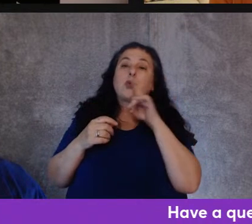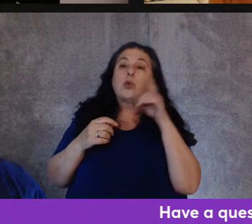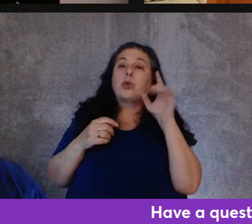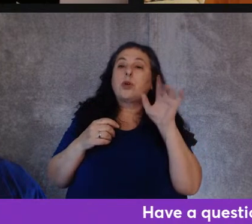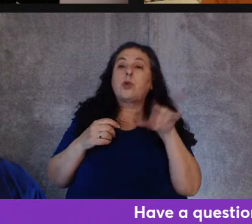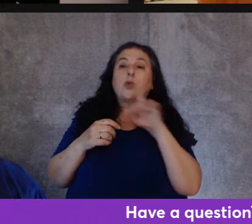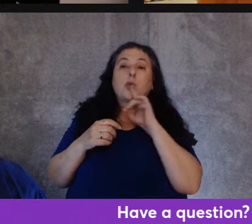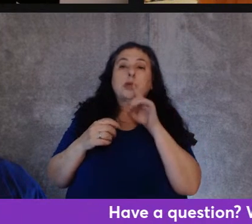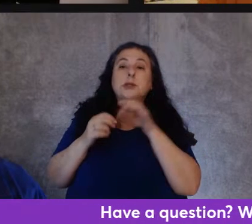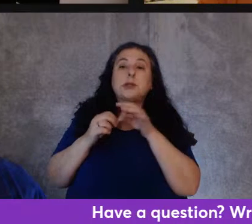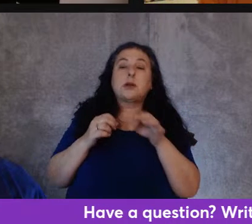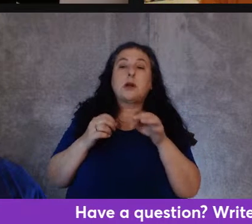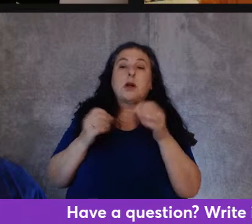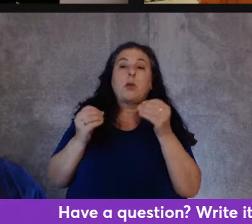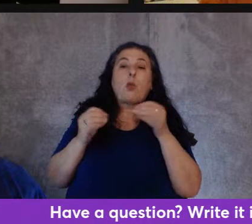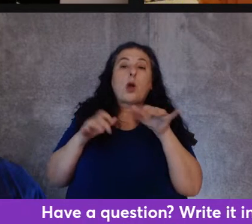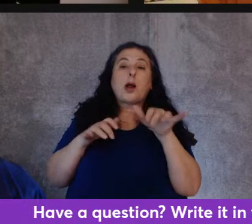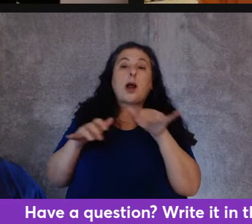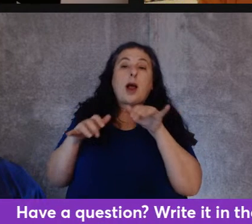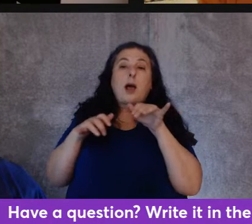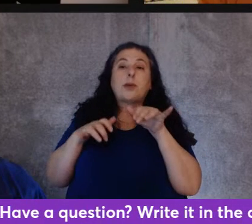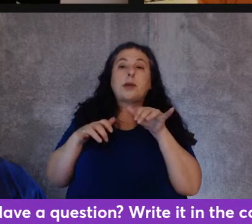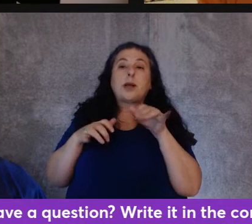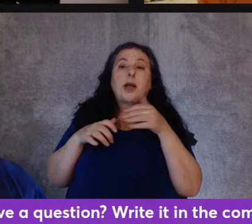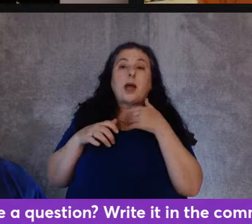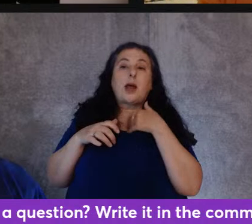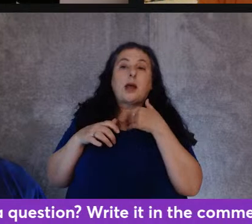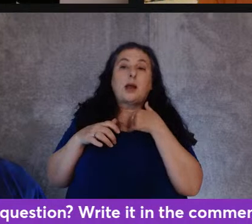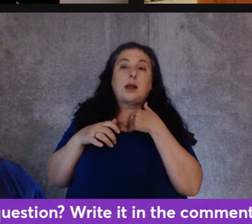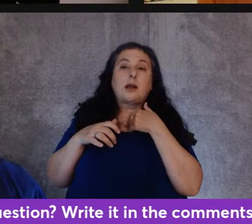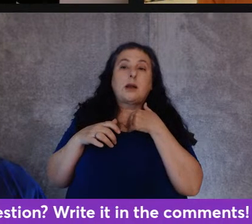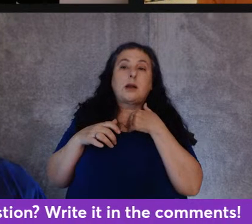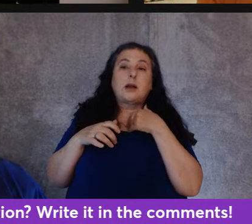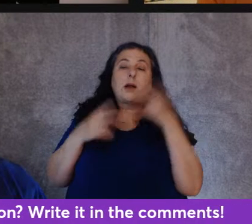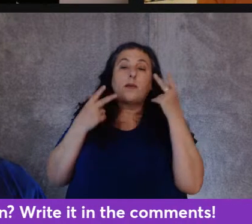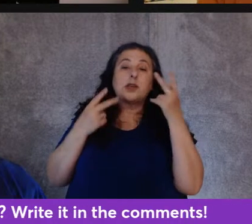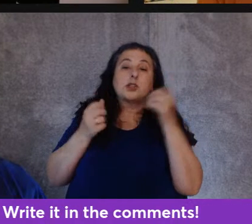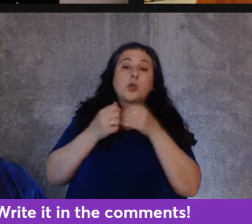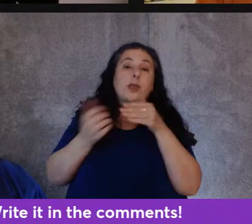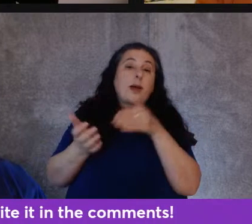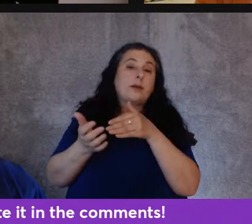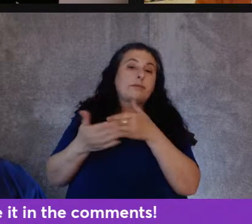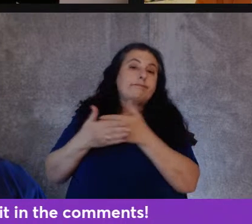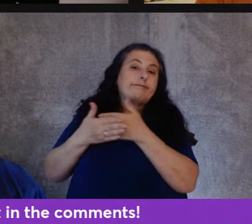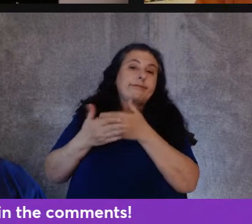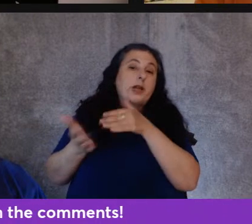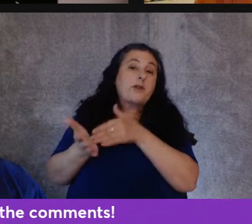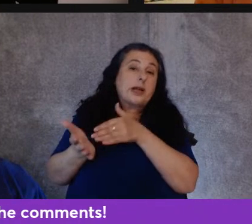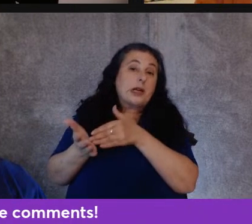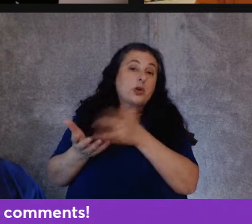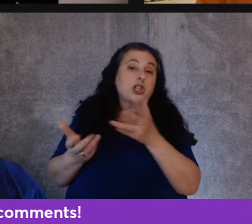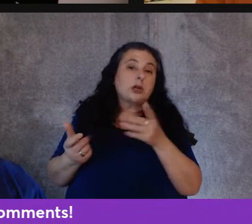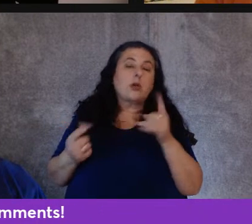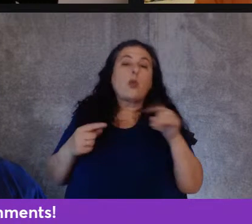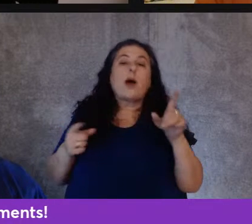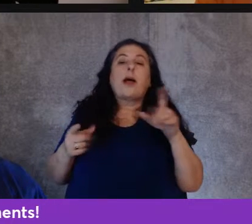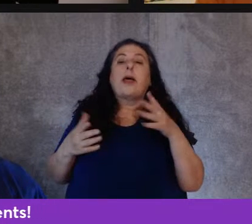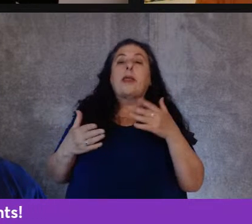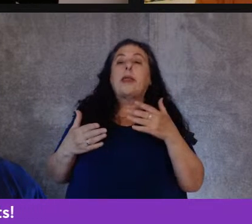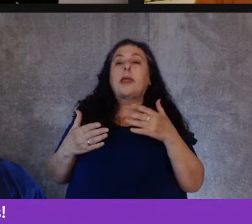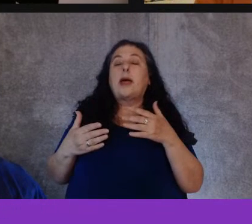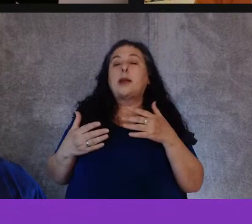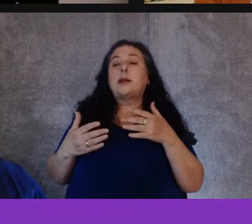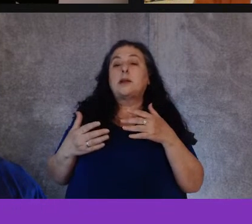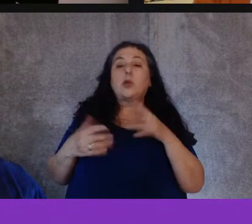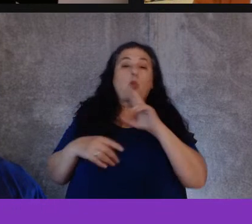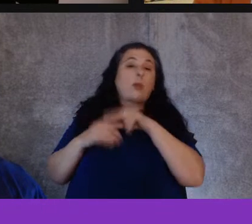it was simply just much more common to have visits with a pediatrician. As that becomes much more